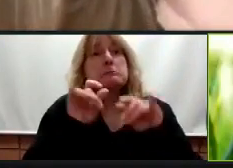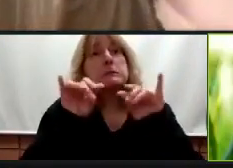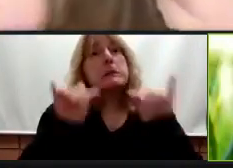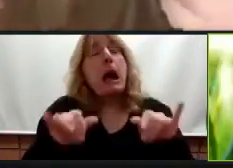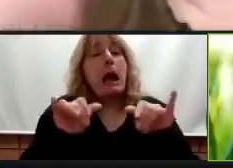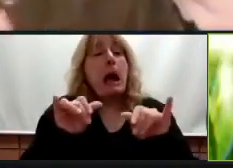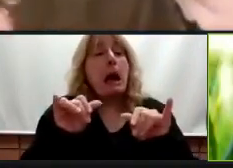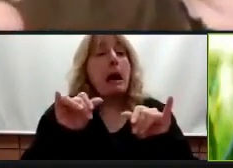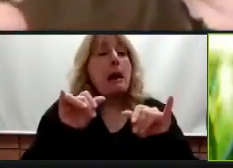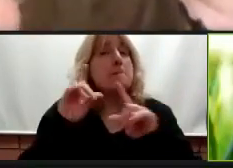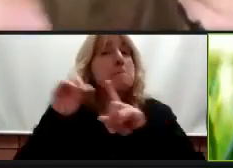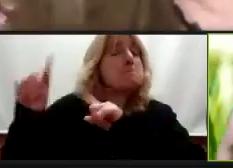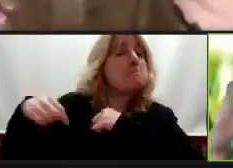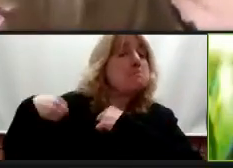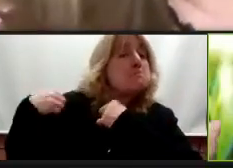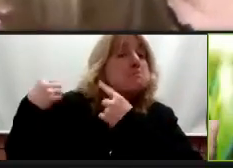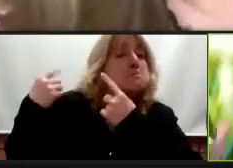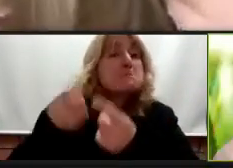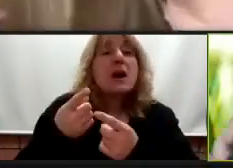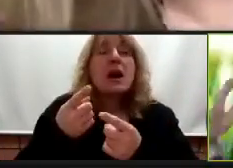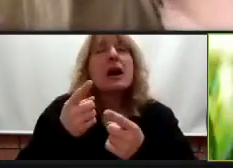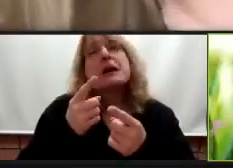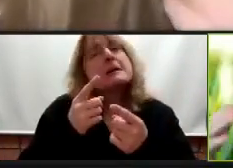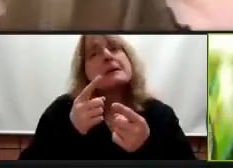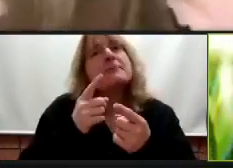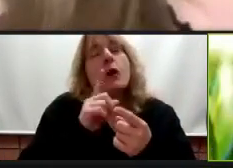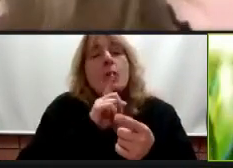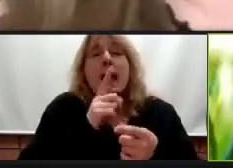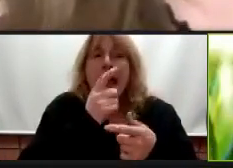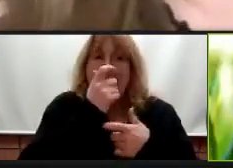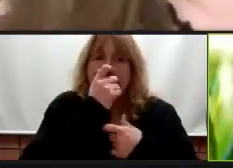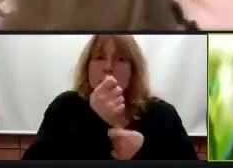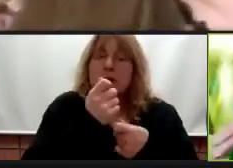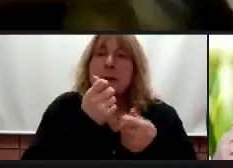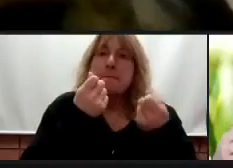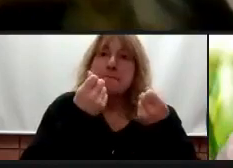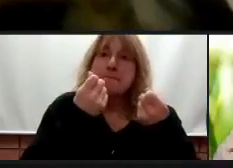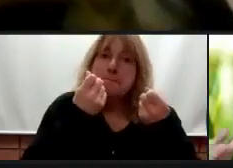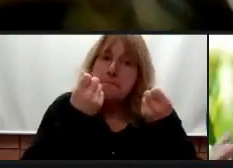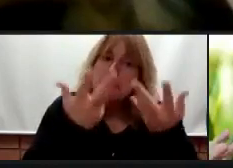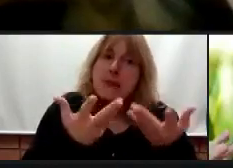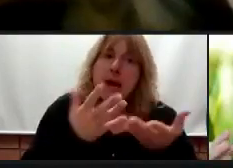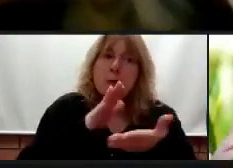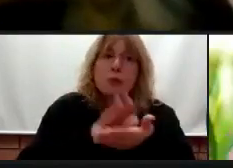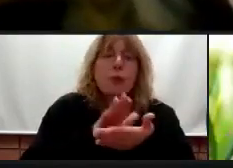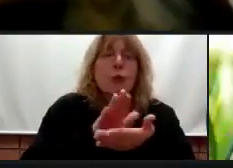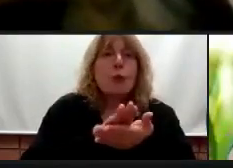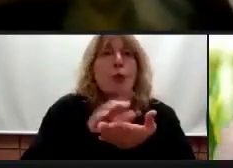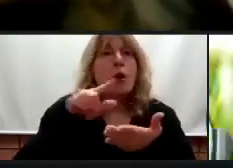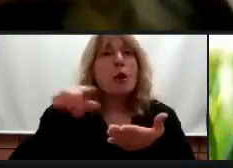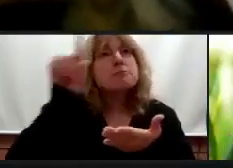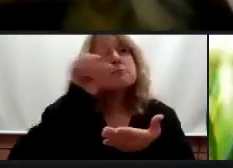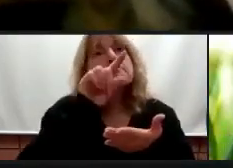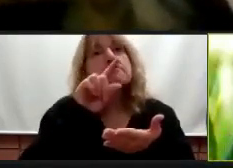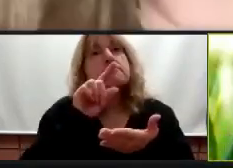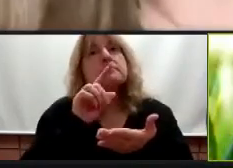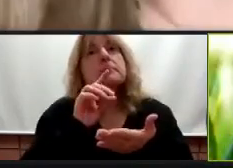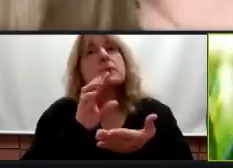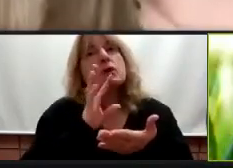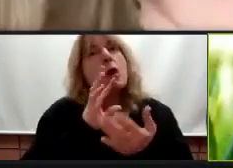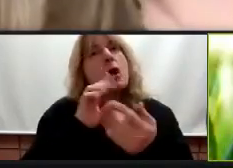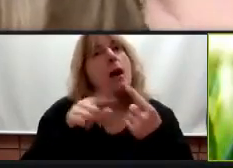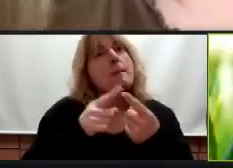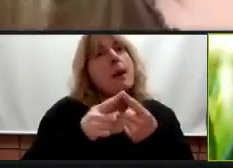It's interesting to me that for years, many schools talked about producing students with 21st